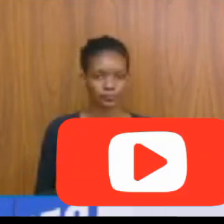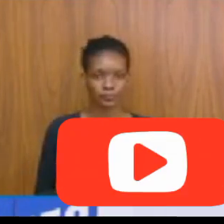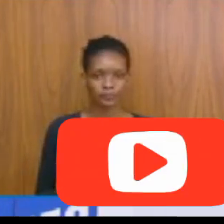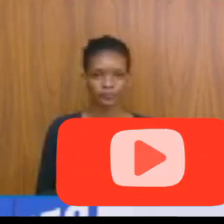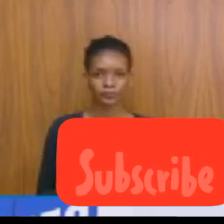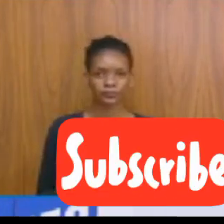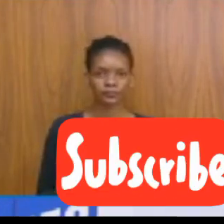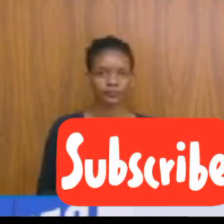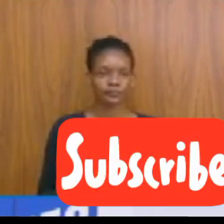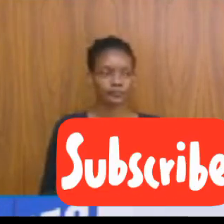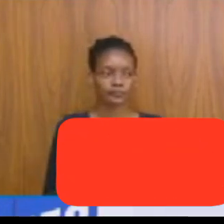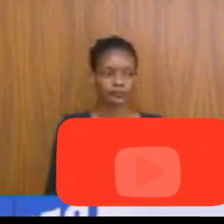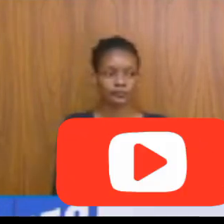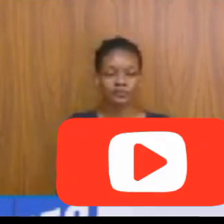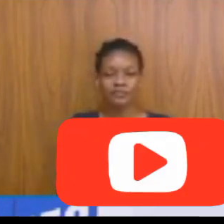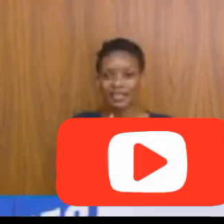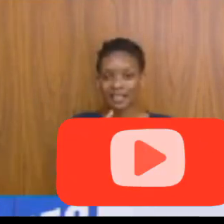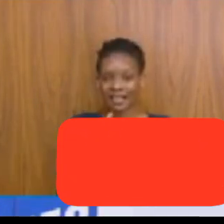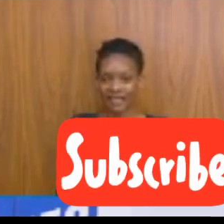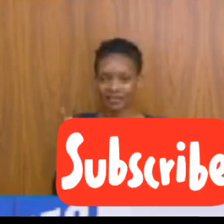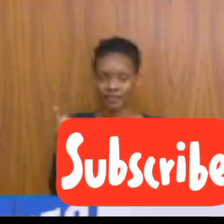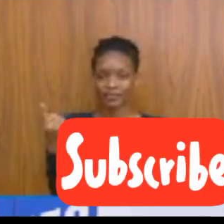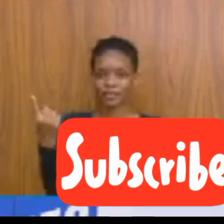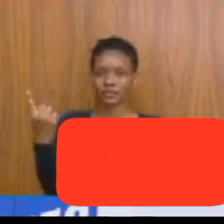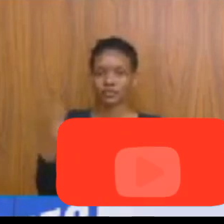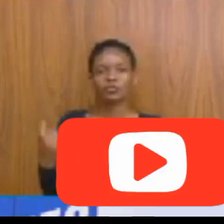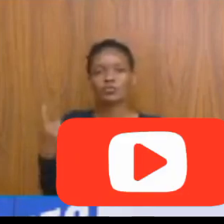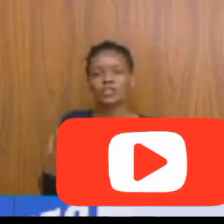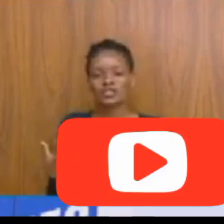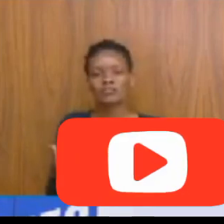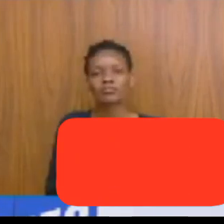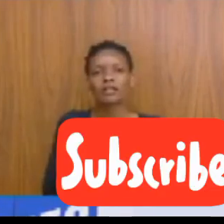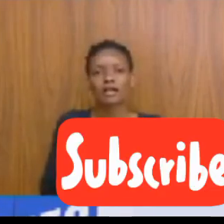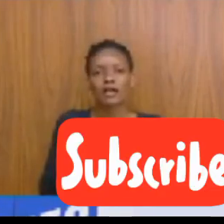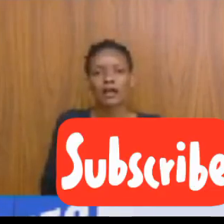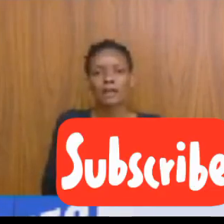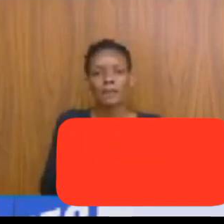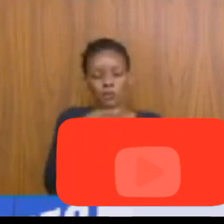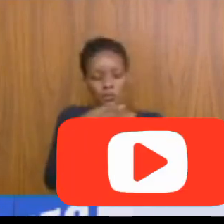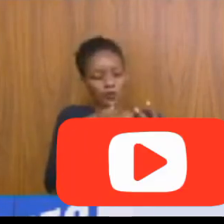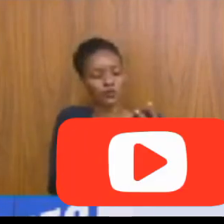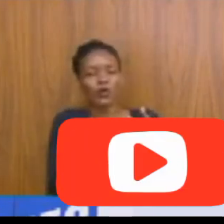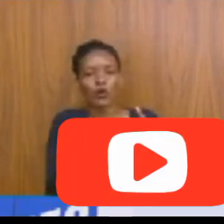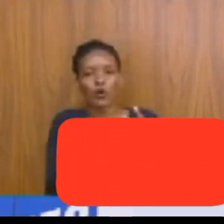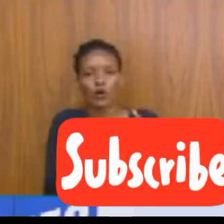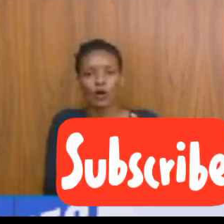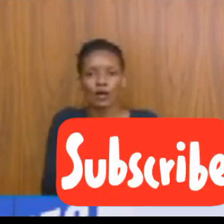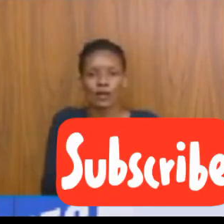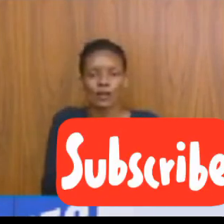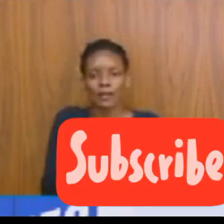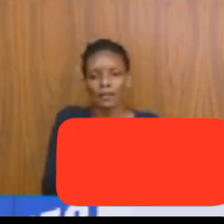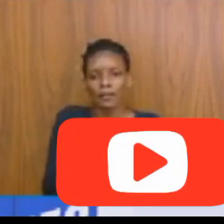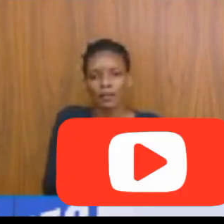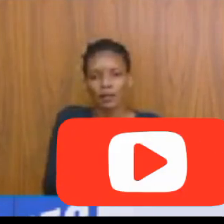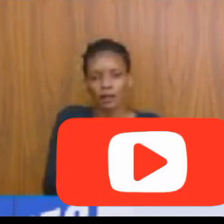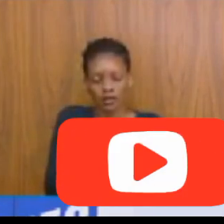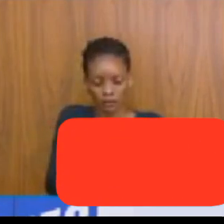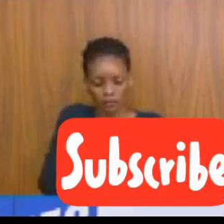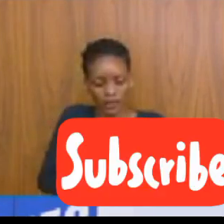The first cluster of questions relate to identifiers on the ballot